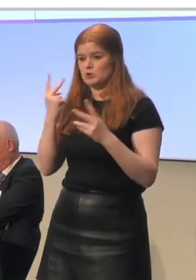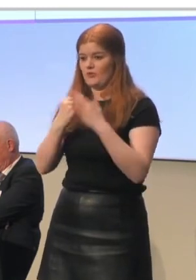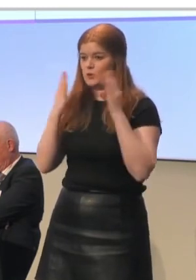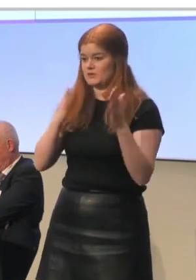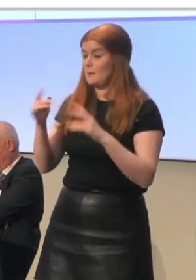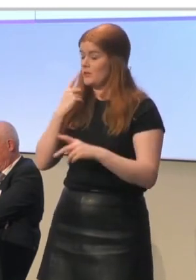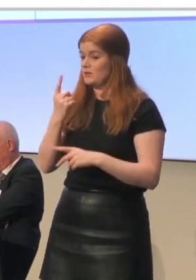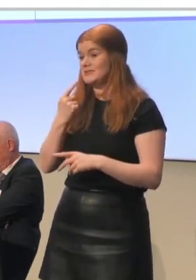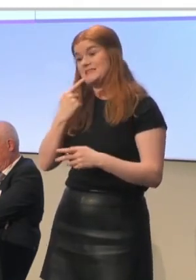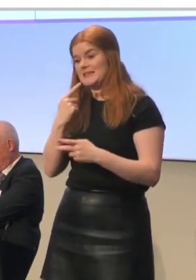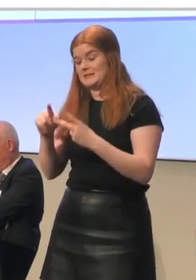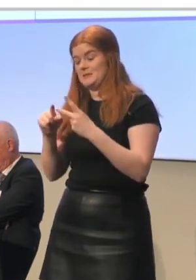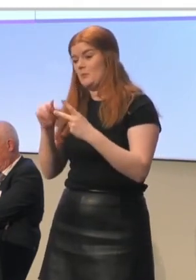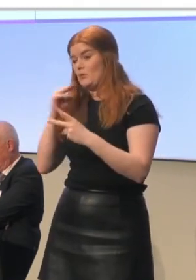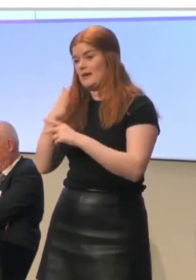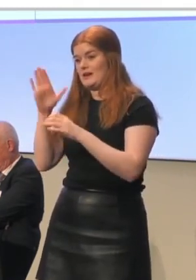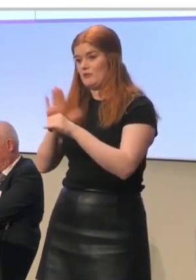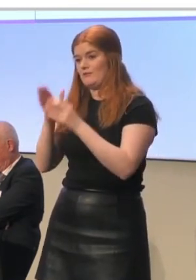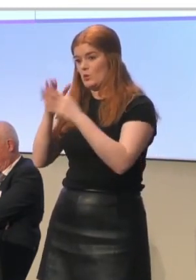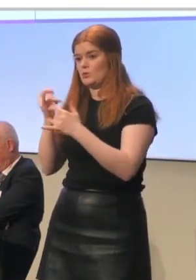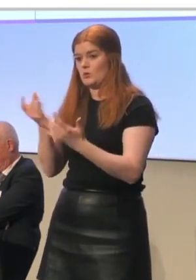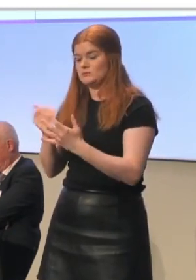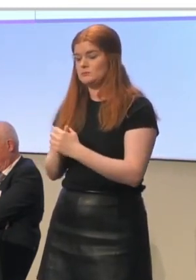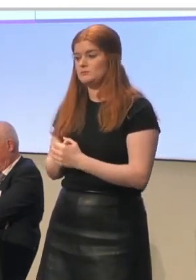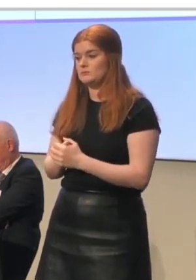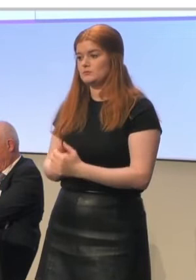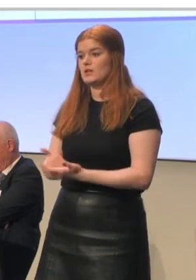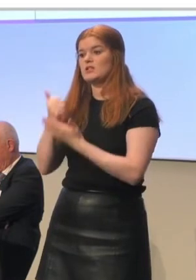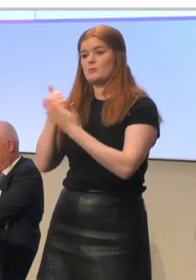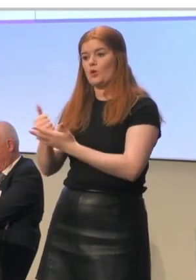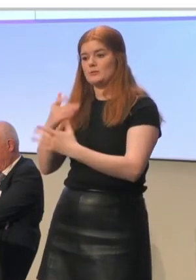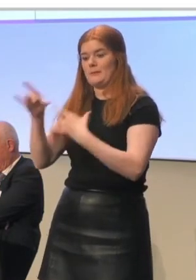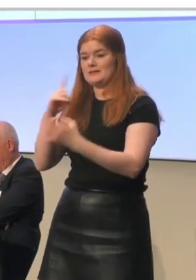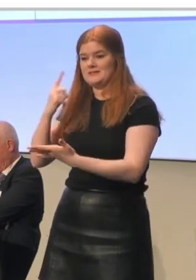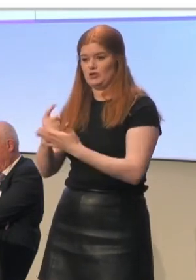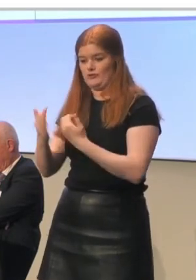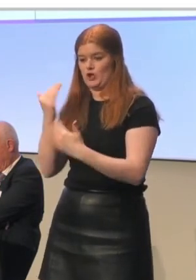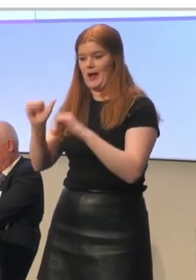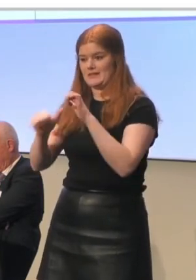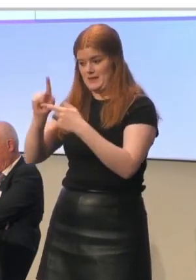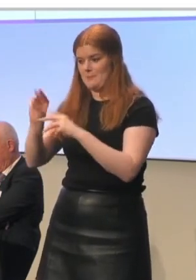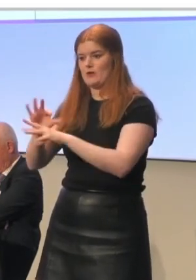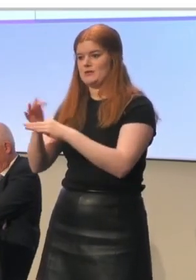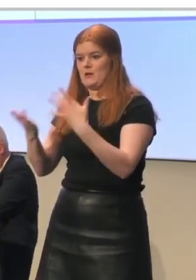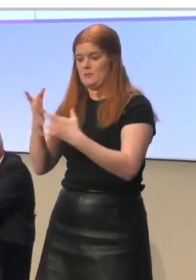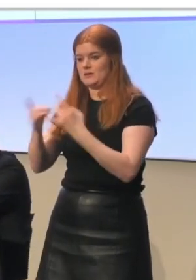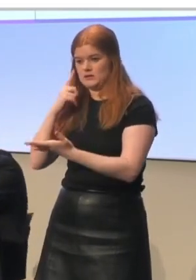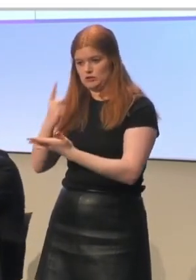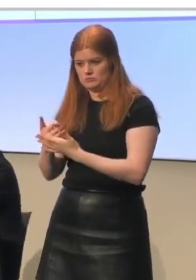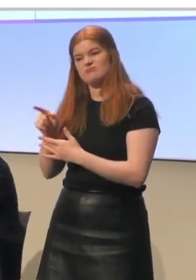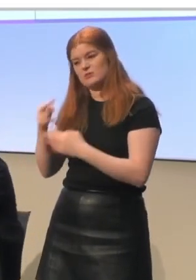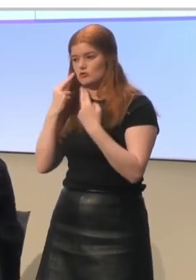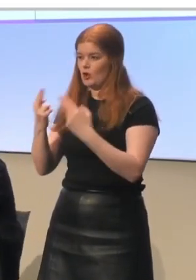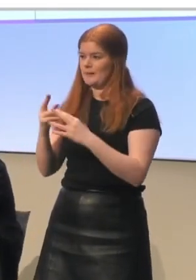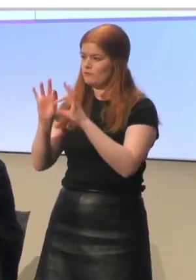second key area that schools tended to focus on was supporting decision-making, the young adults and their parents' decision. And that was usually